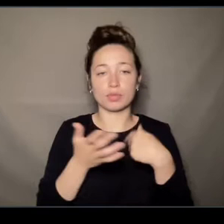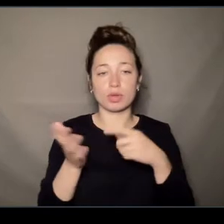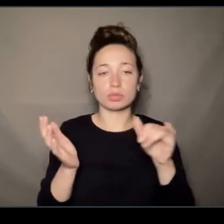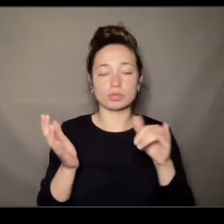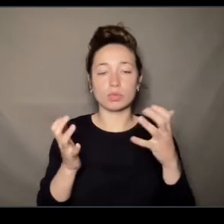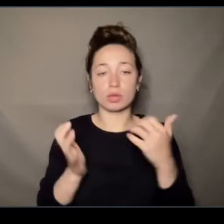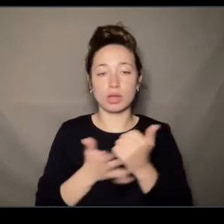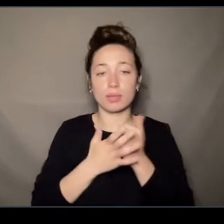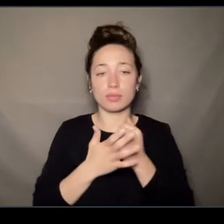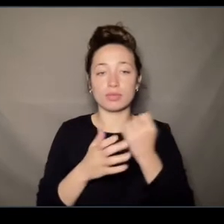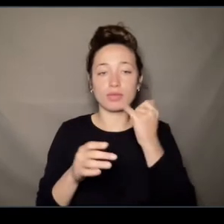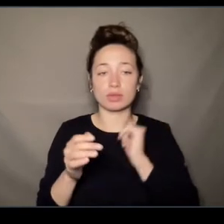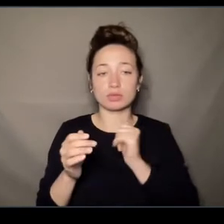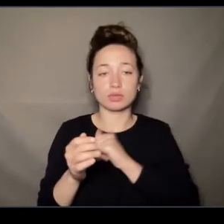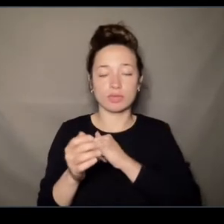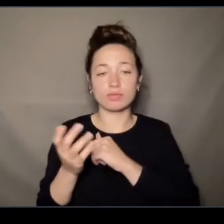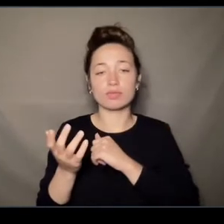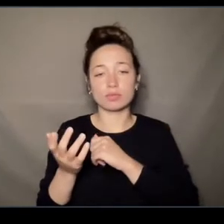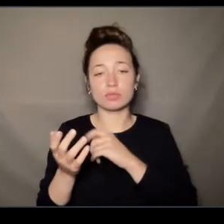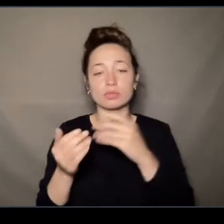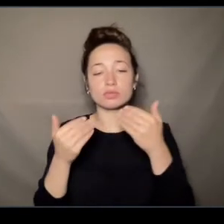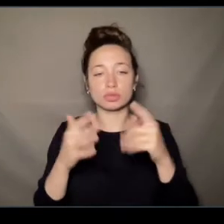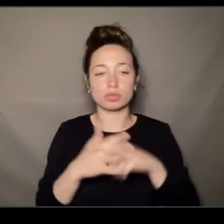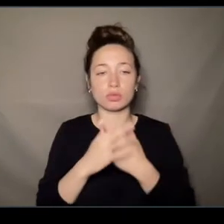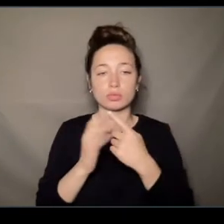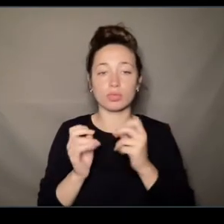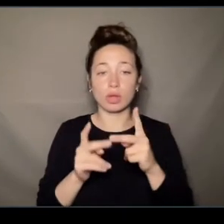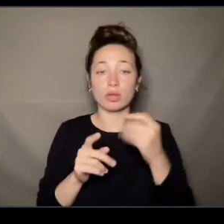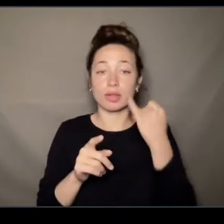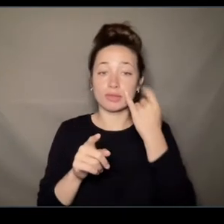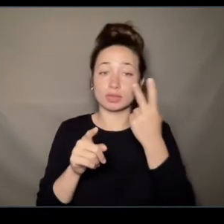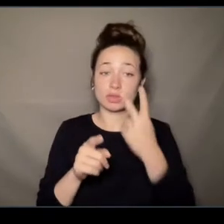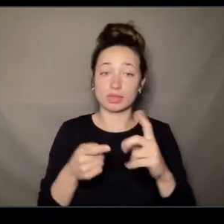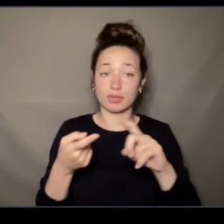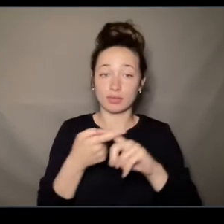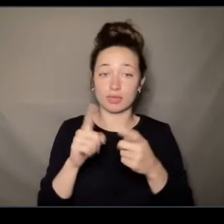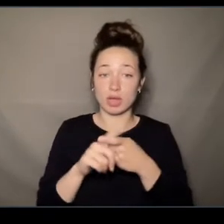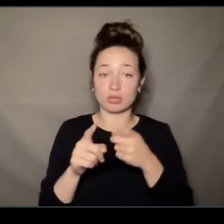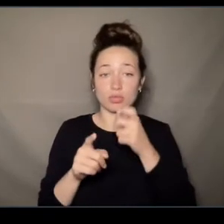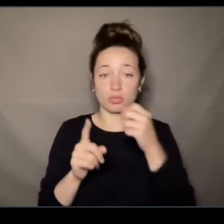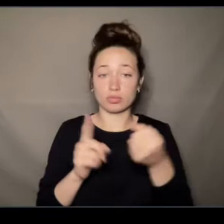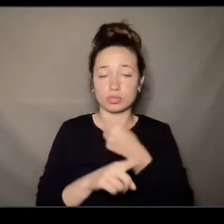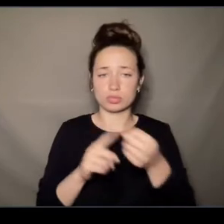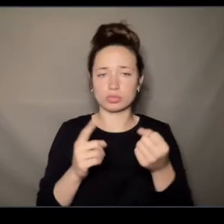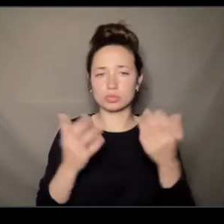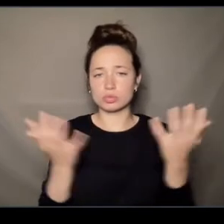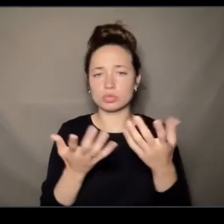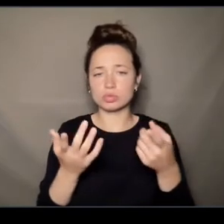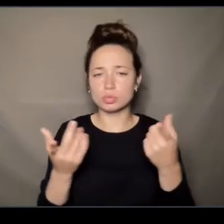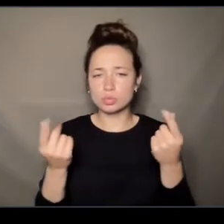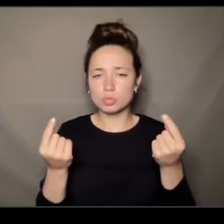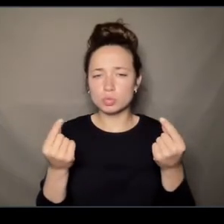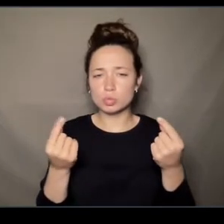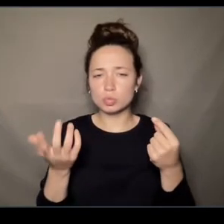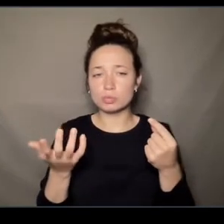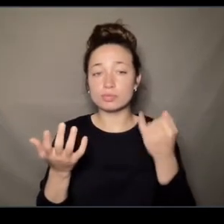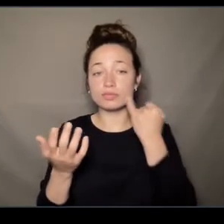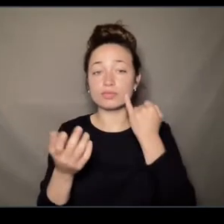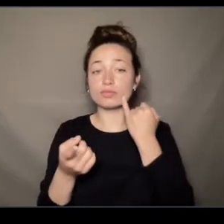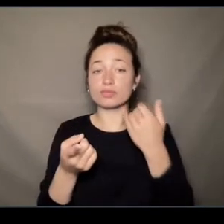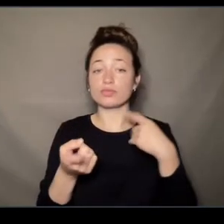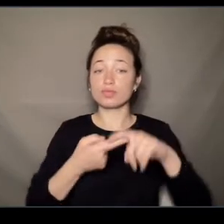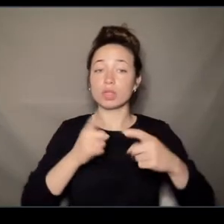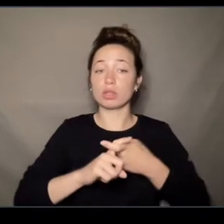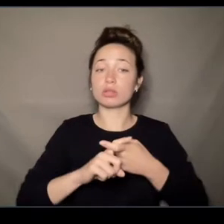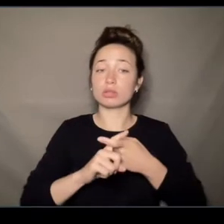if it's ourselves, we want to get help for ourselves. But let's start with, you see a friend who's being abused. So what do you do? Yeah, if you have a